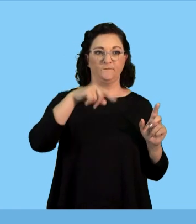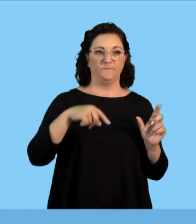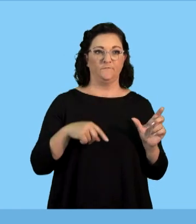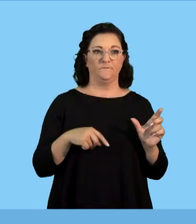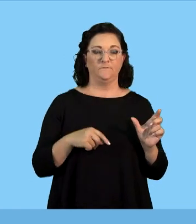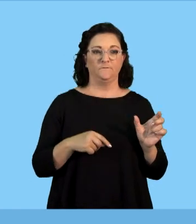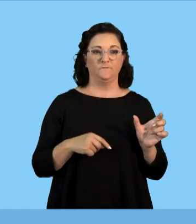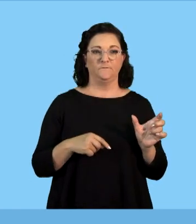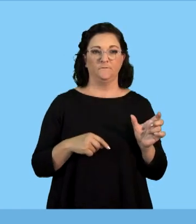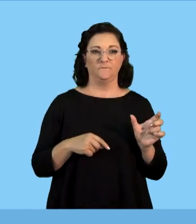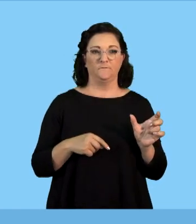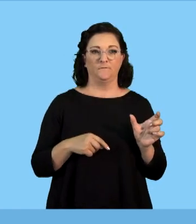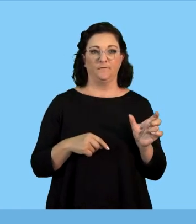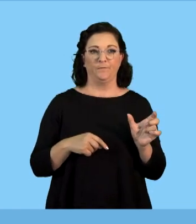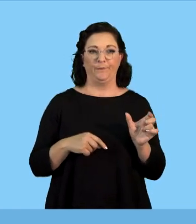wavelength